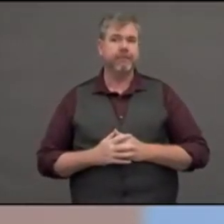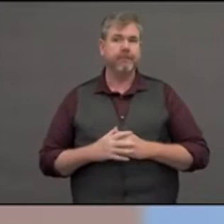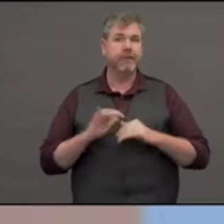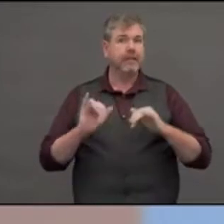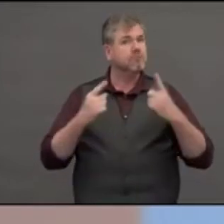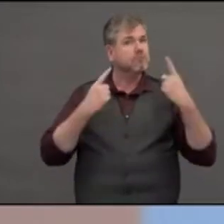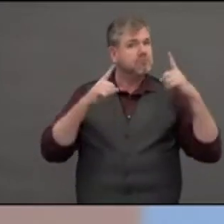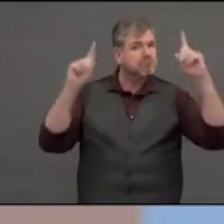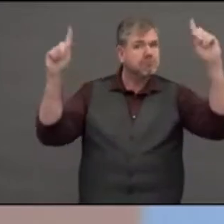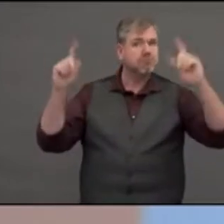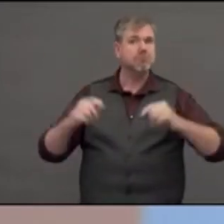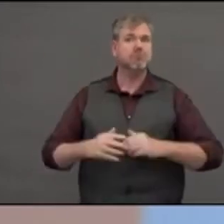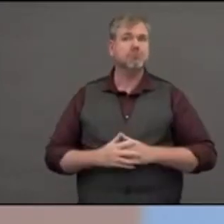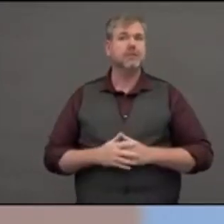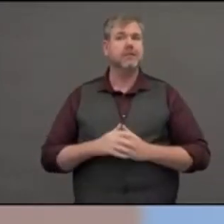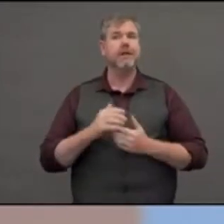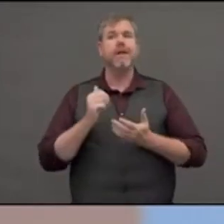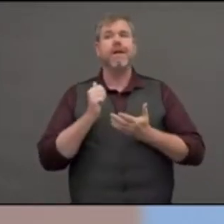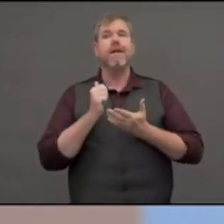to be part of the solution with